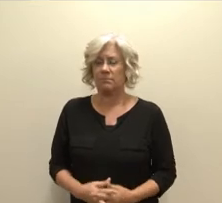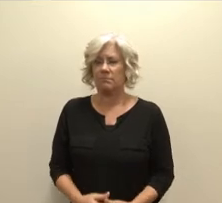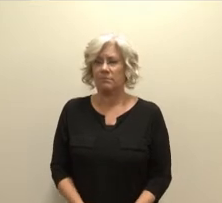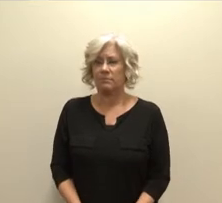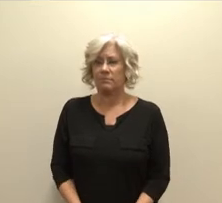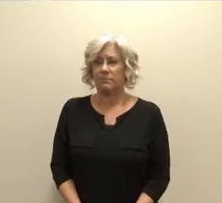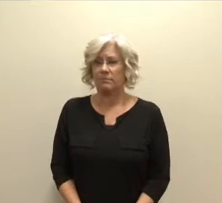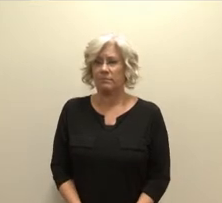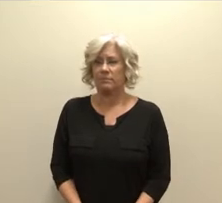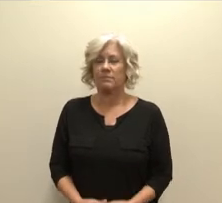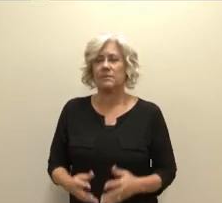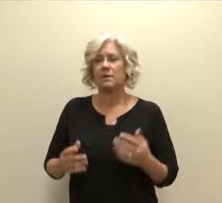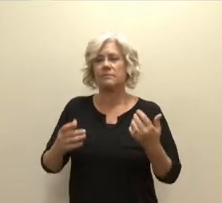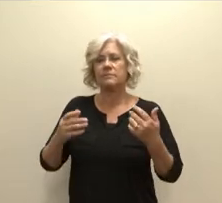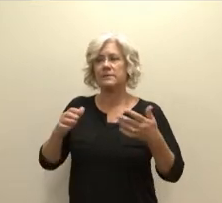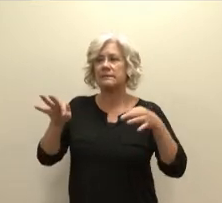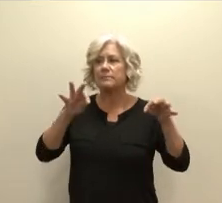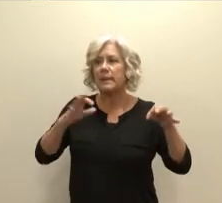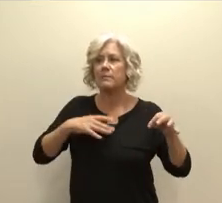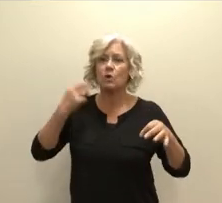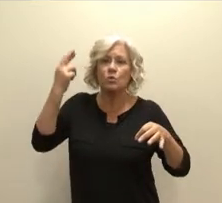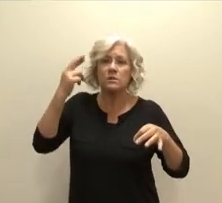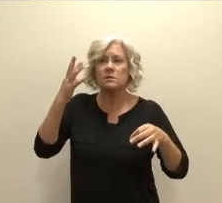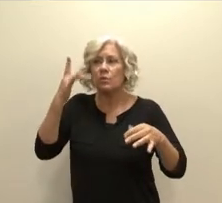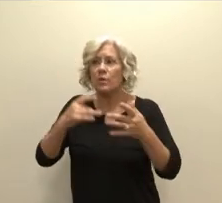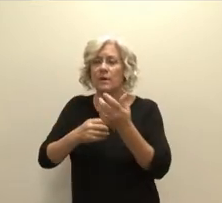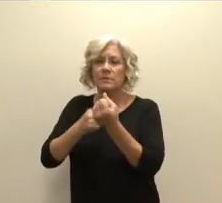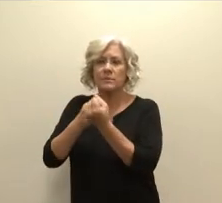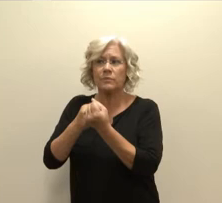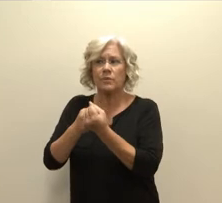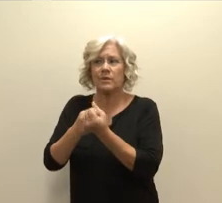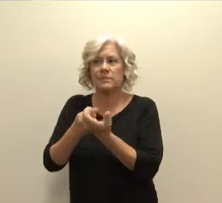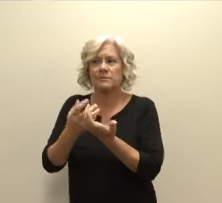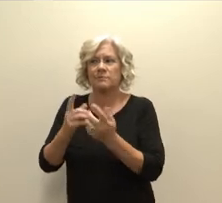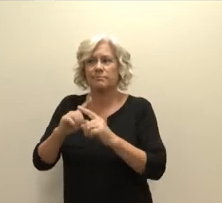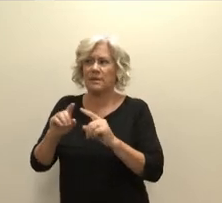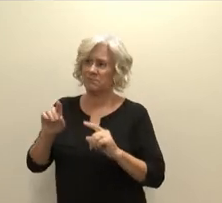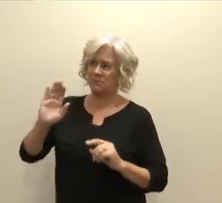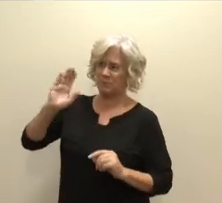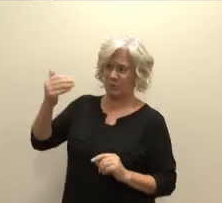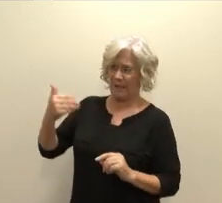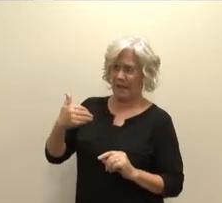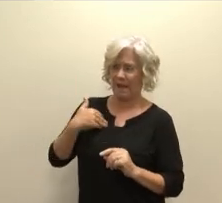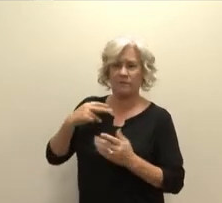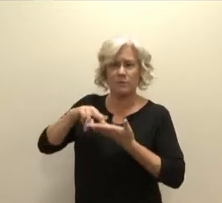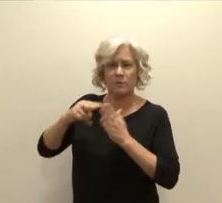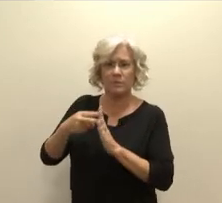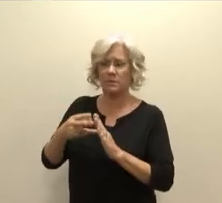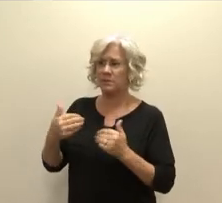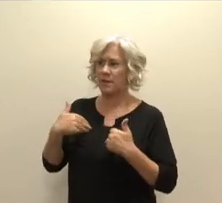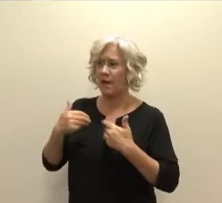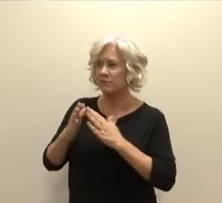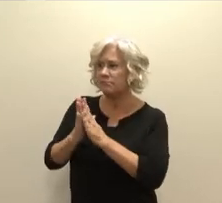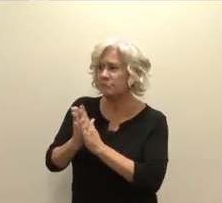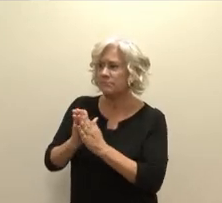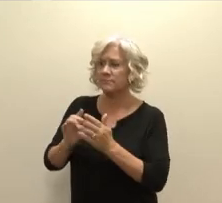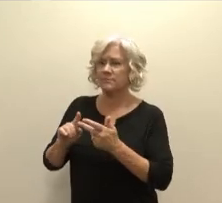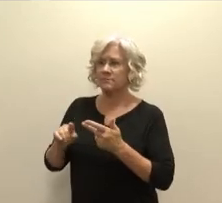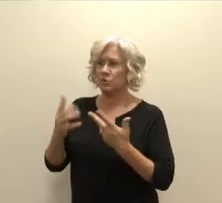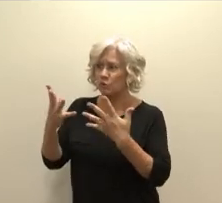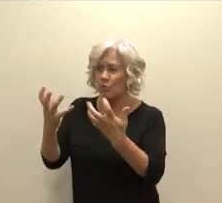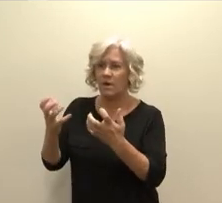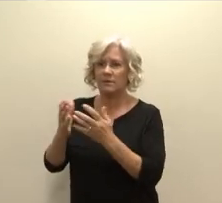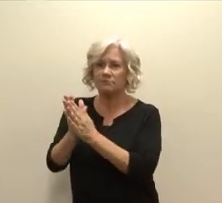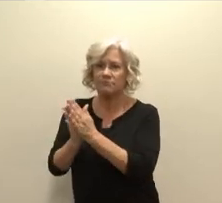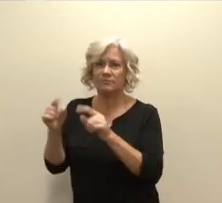all the reasoning behind it, but you feel a sense of purpose and drive and mission in coming up here.